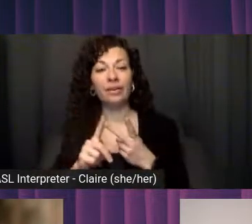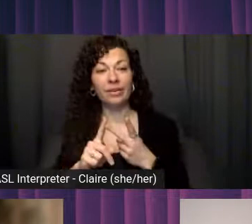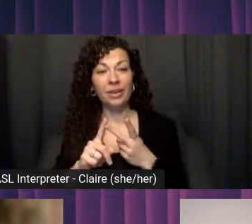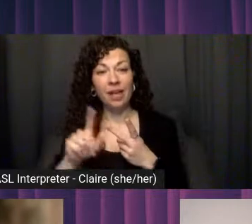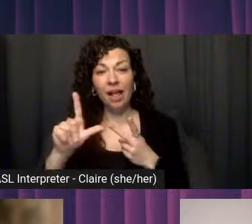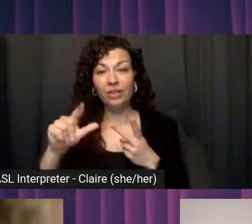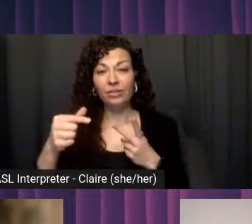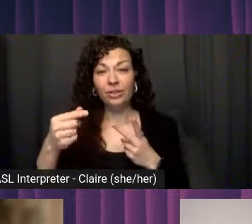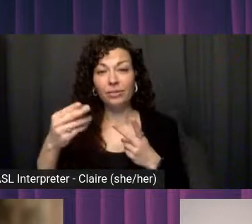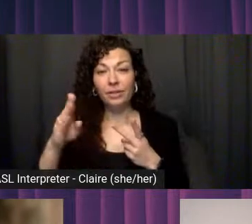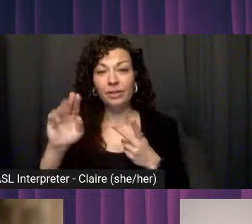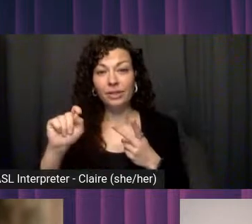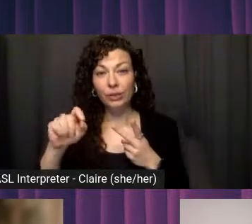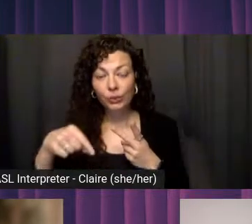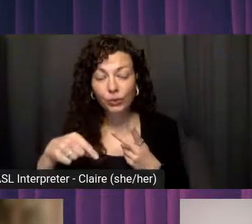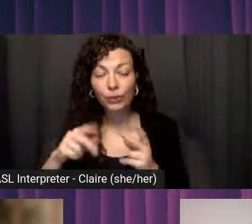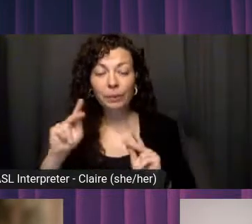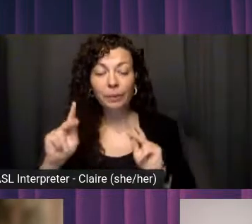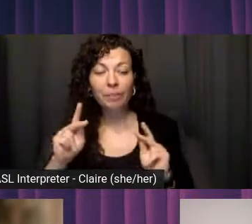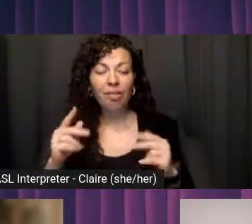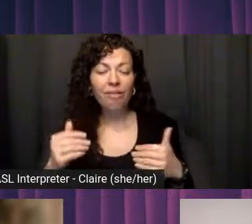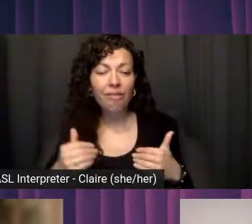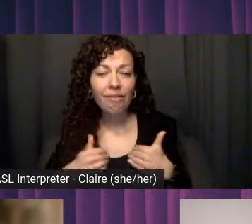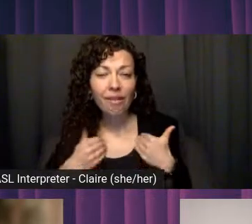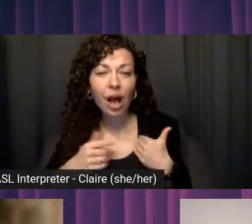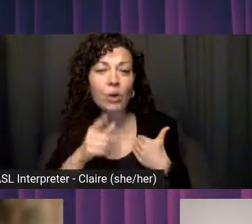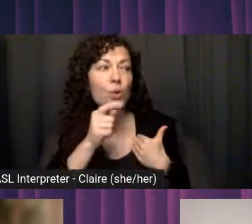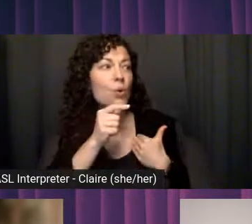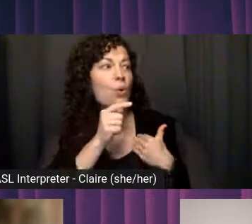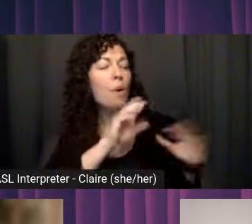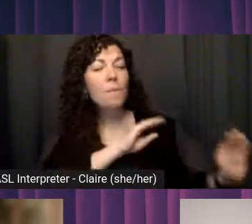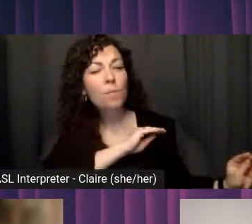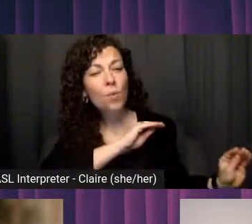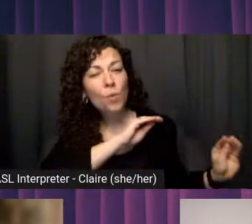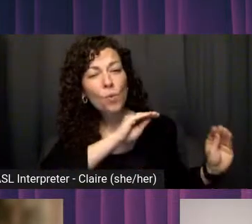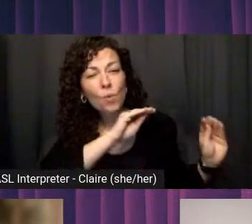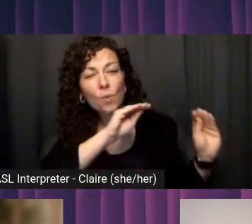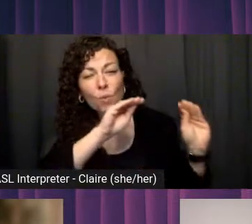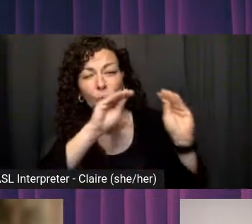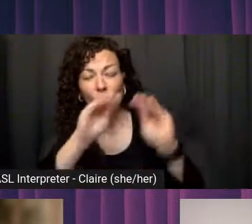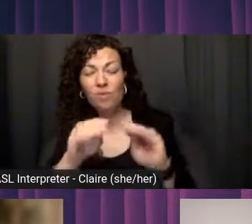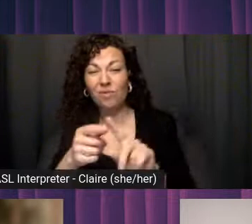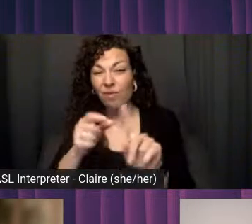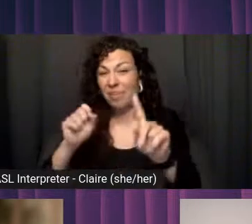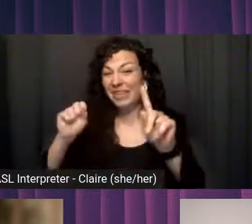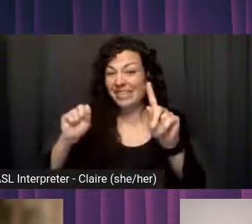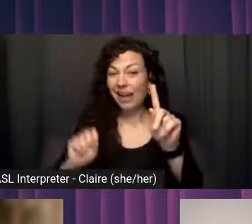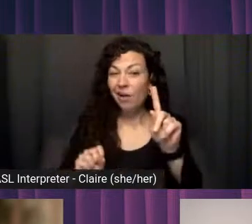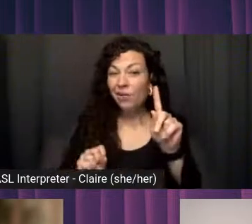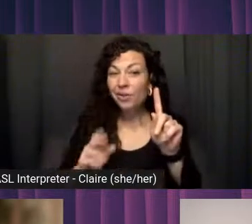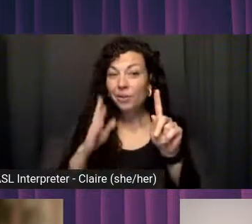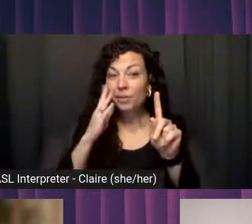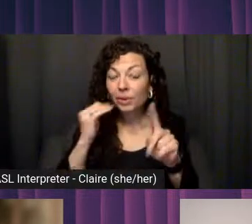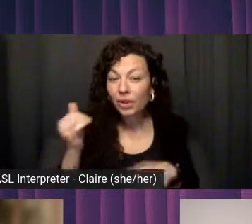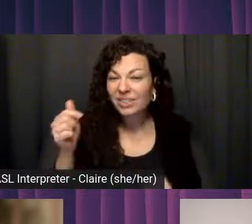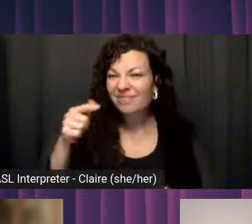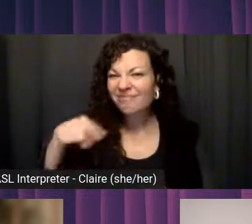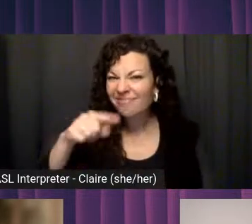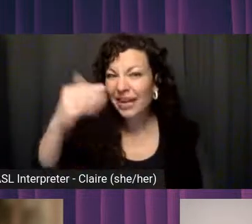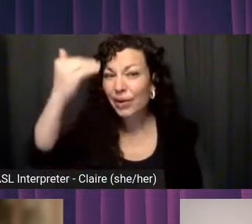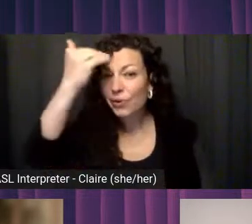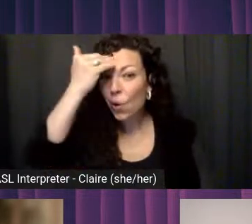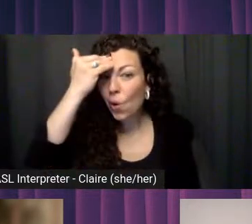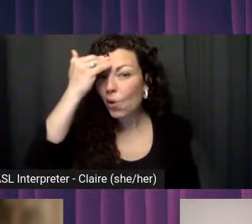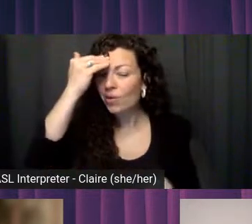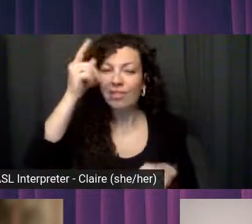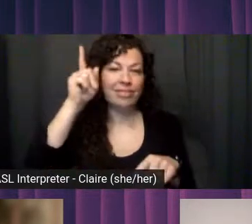people who have moved from our country's southern states, because they know they cannot